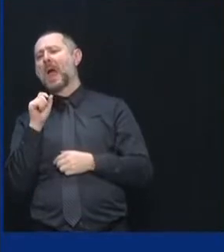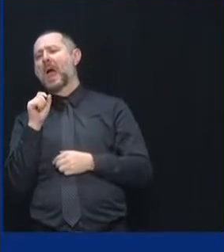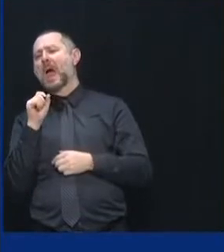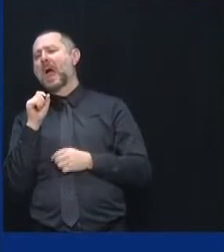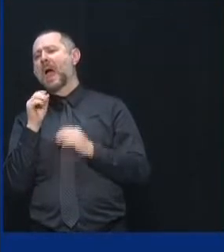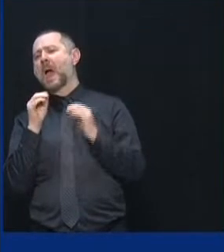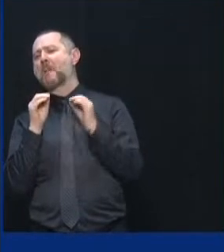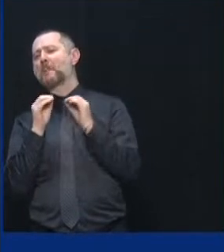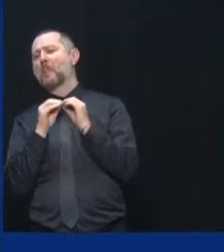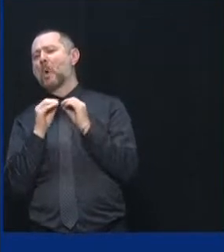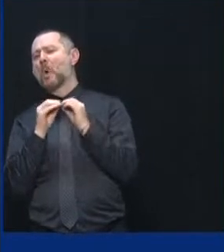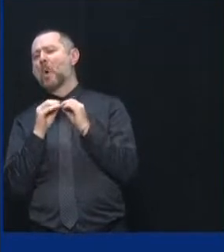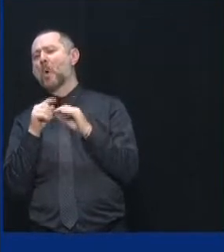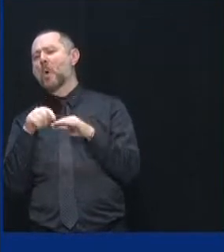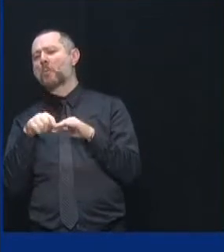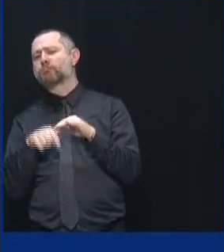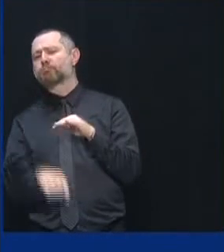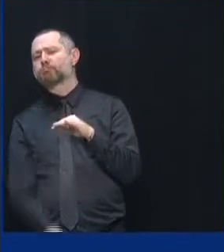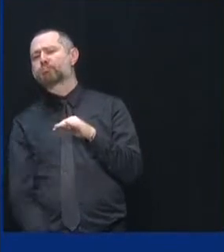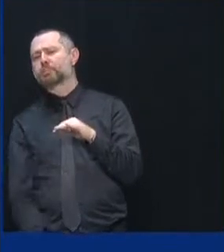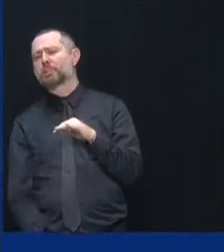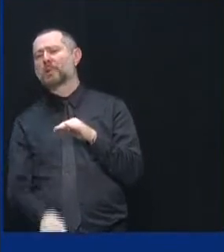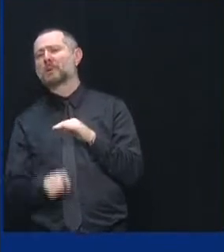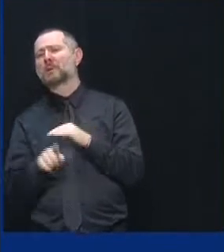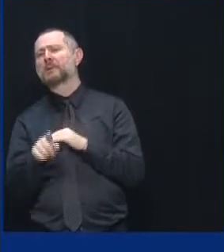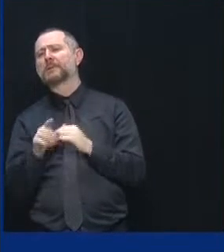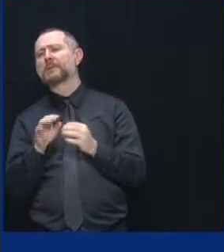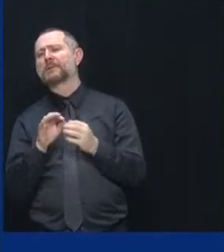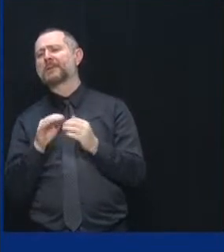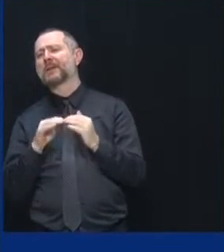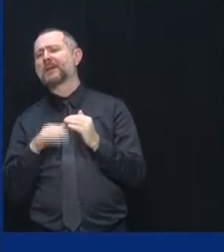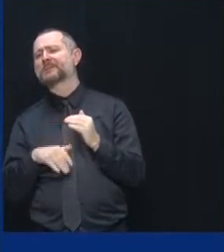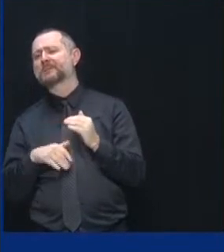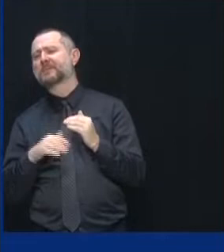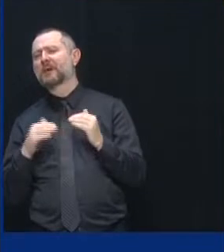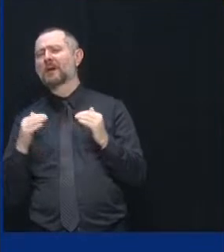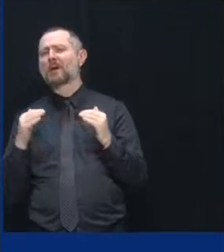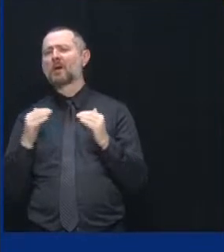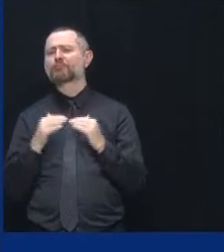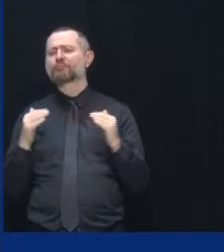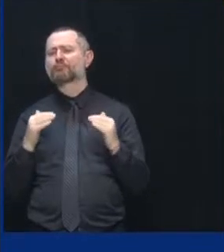this question of equity. What we've seen in the past couple of weeks,